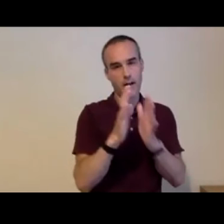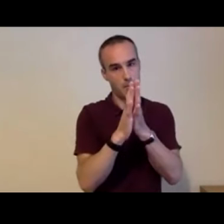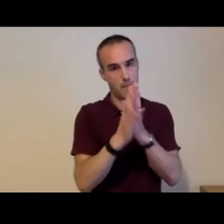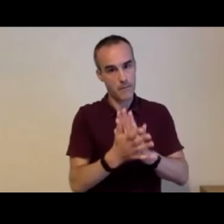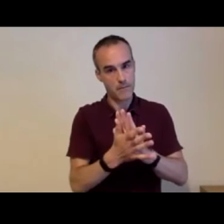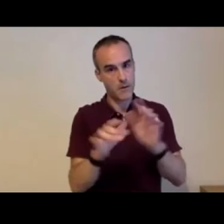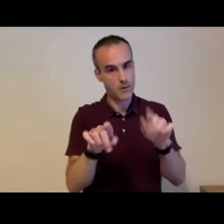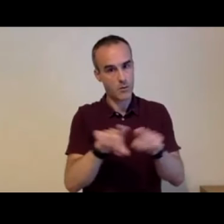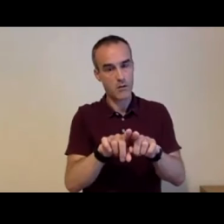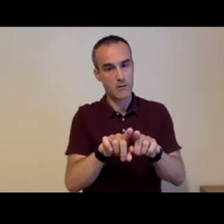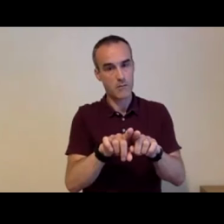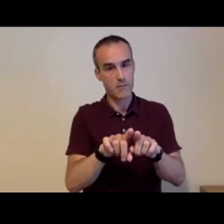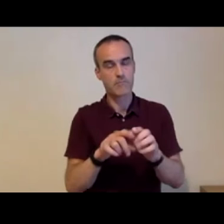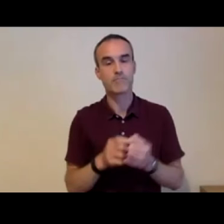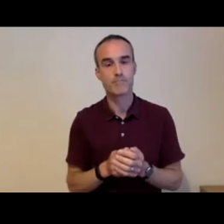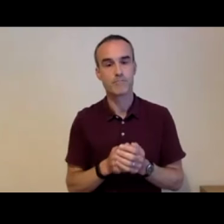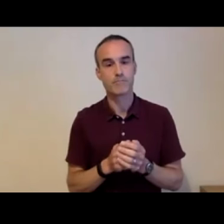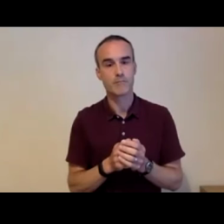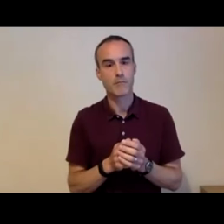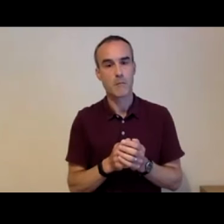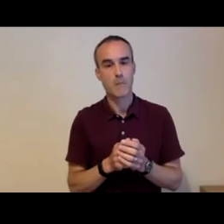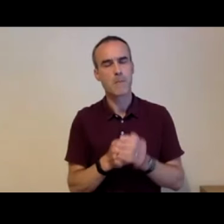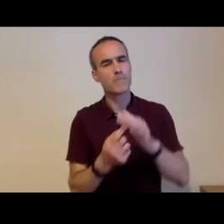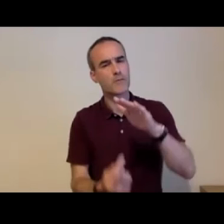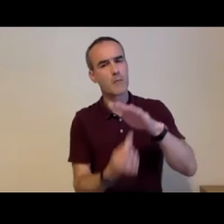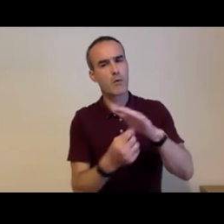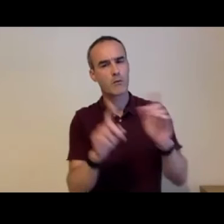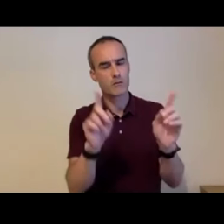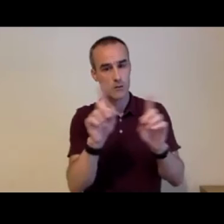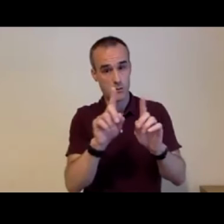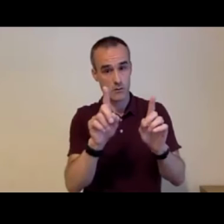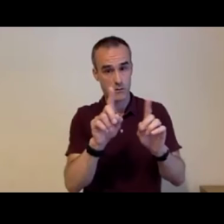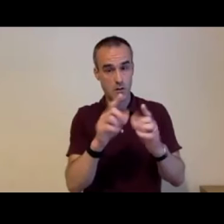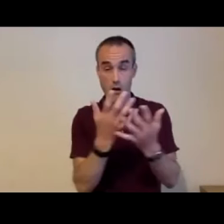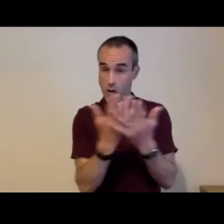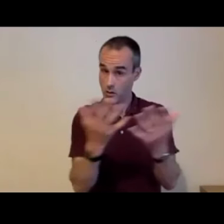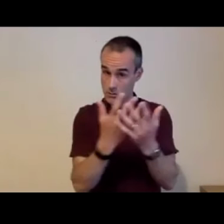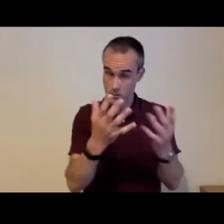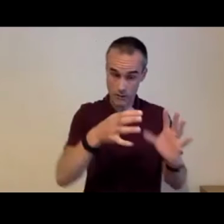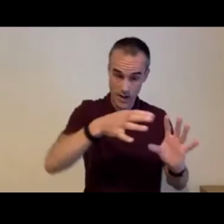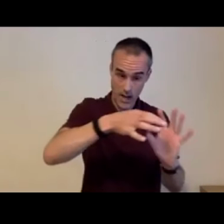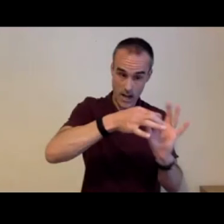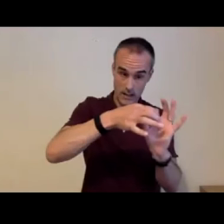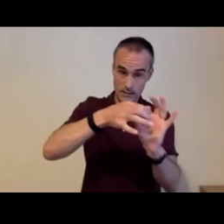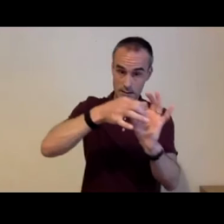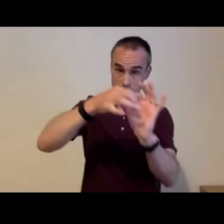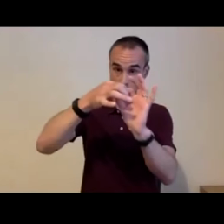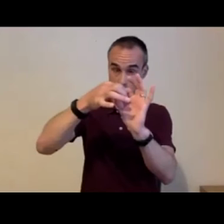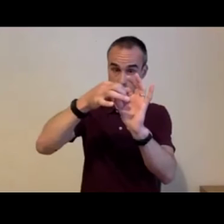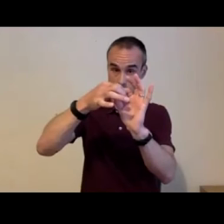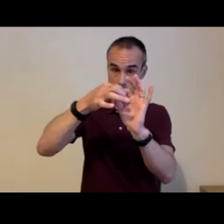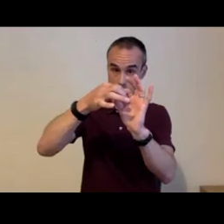dysfunctional. And then importantly, links at many levels with systems of emotion